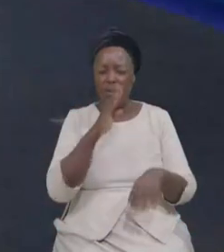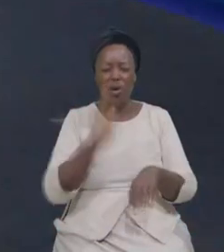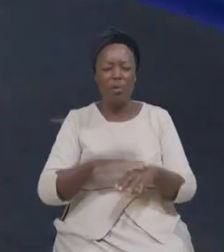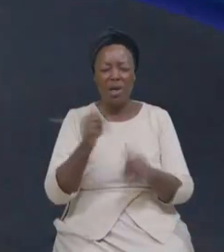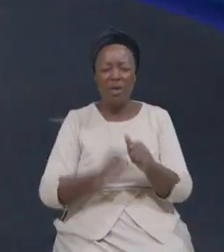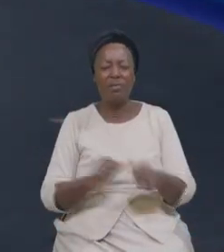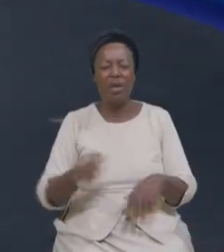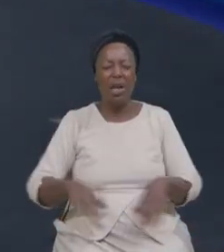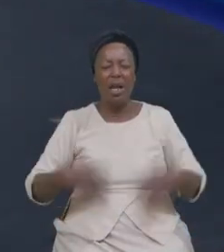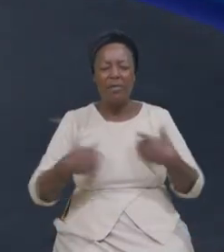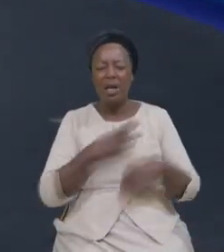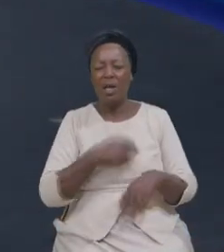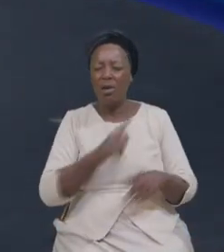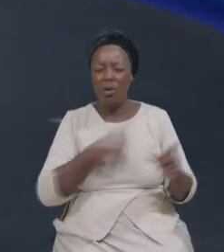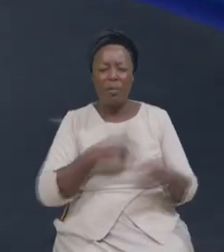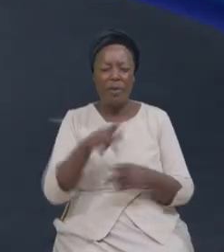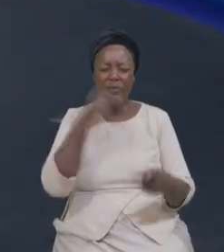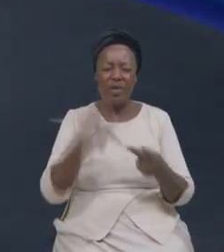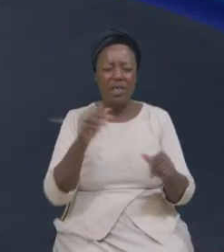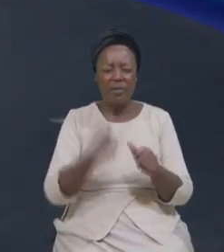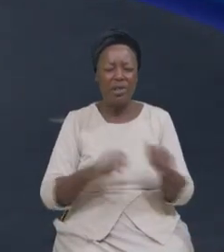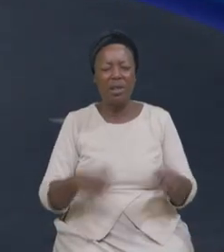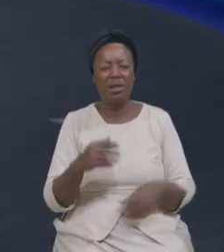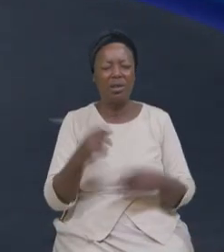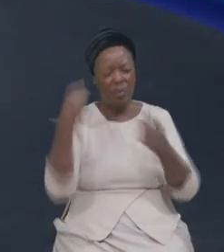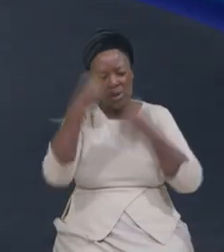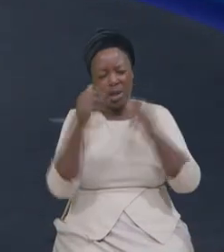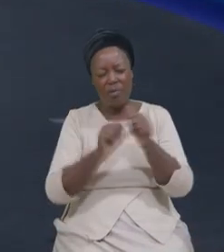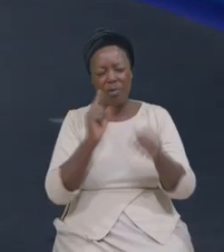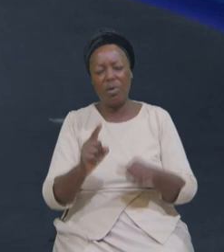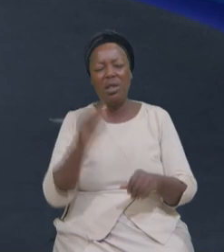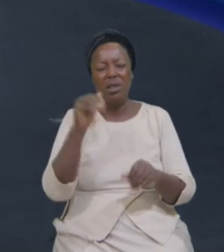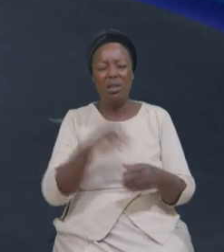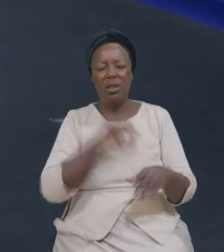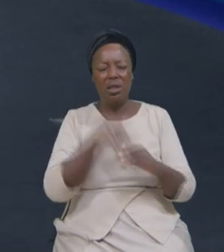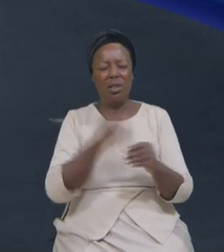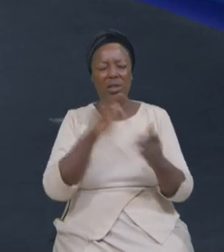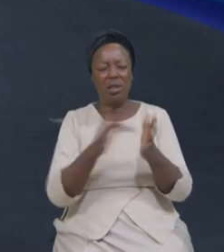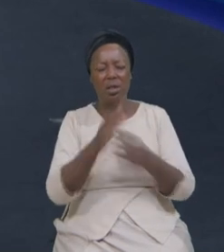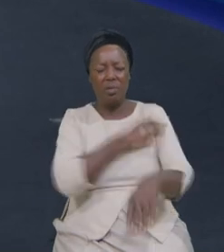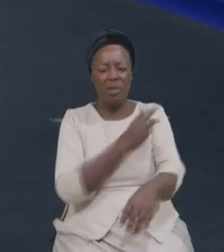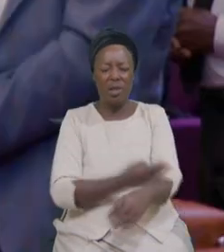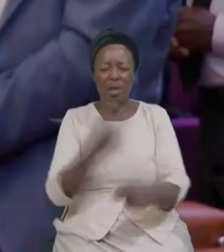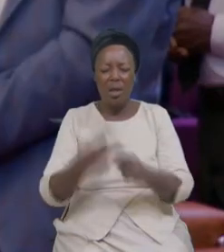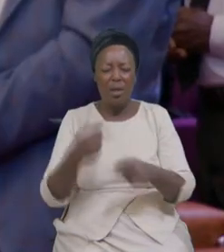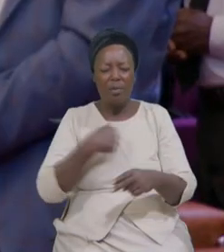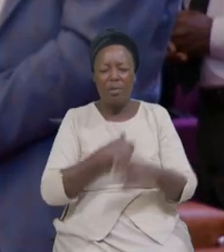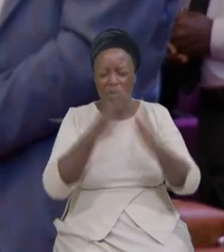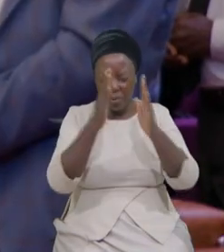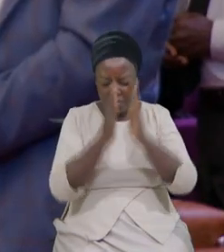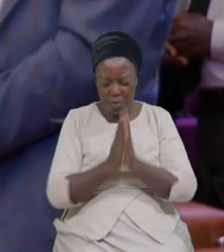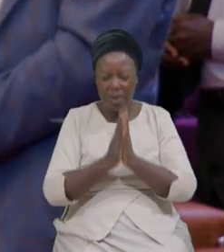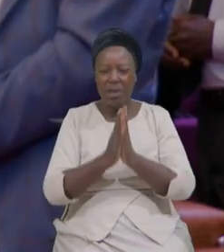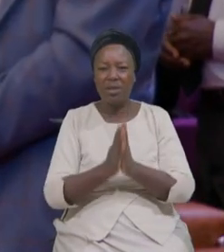life. Lord, perfect everything concerning everyone. In Jesus' mighty name we pray. Give